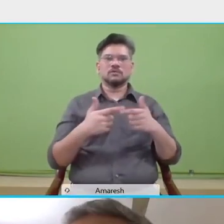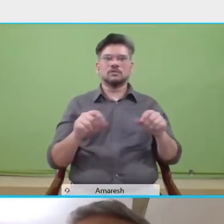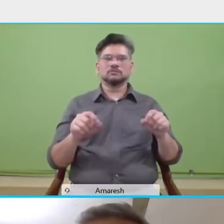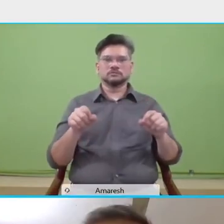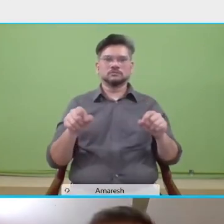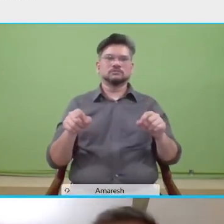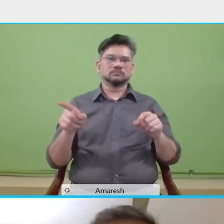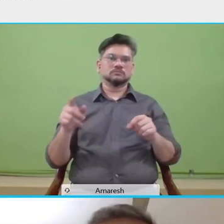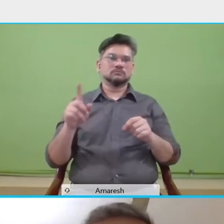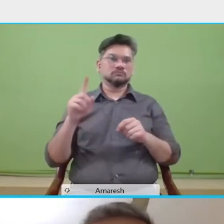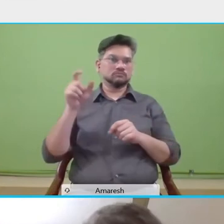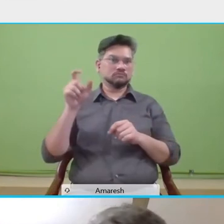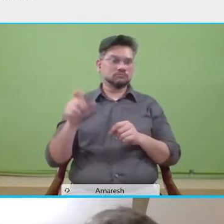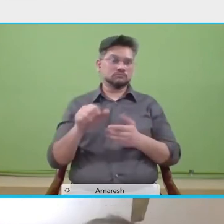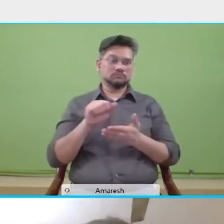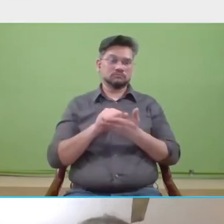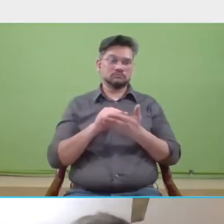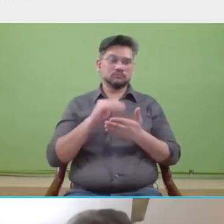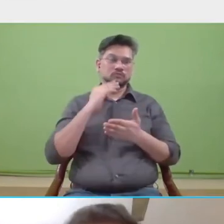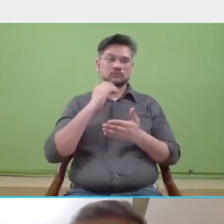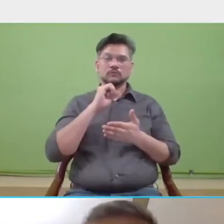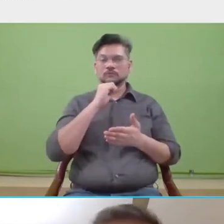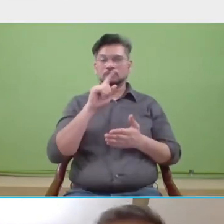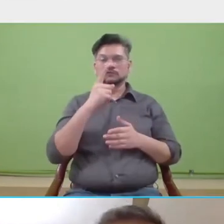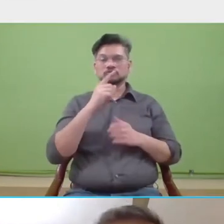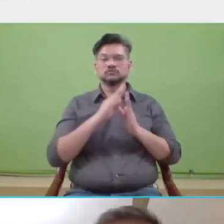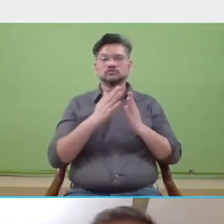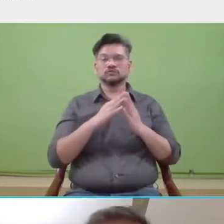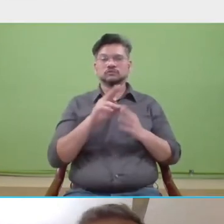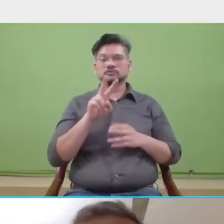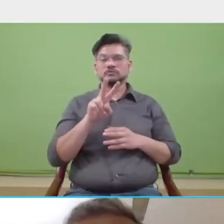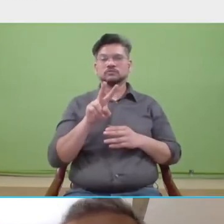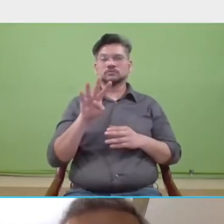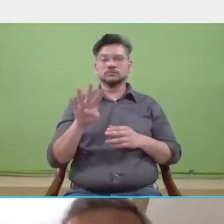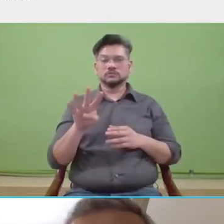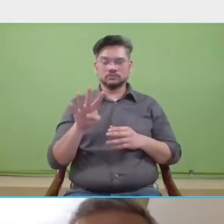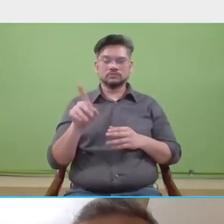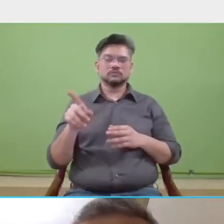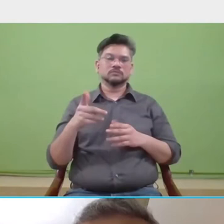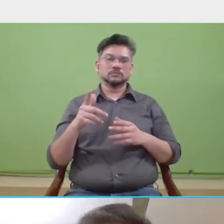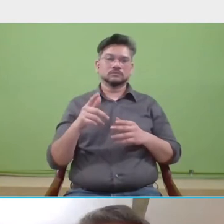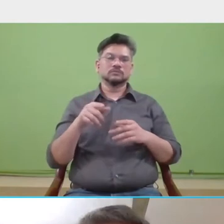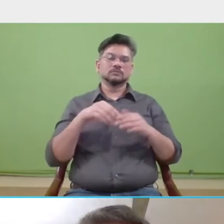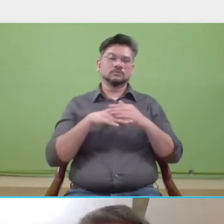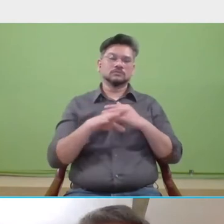old was published by publisher muton called syntactic structures in 1957